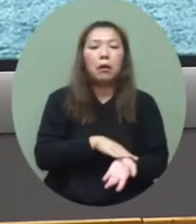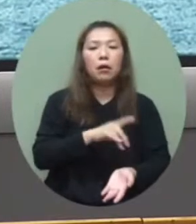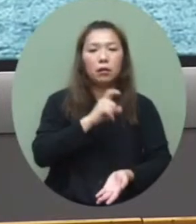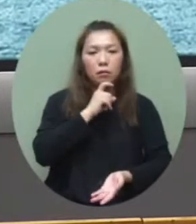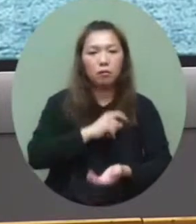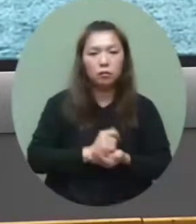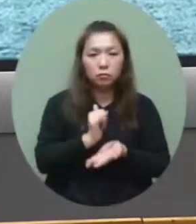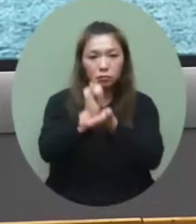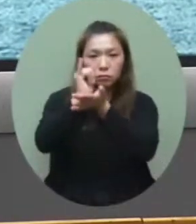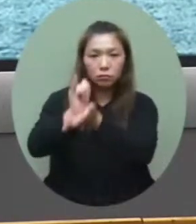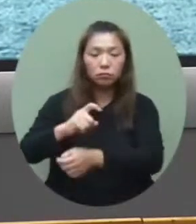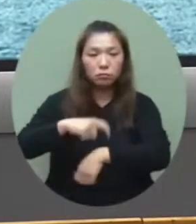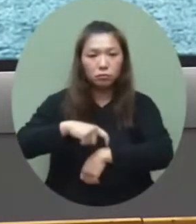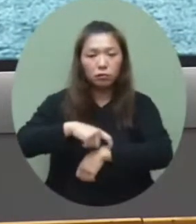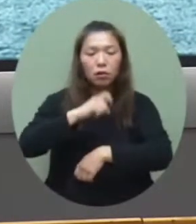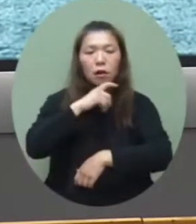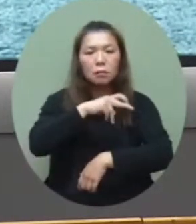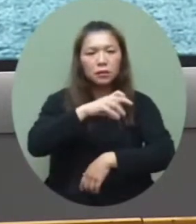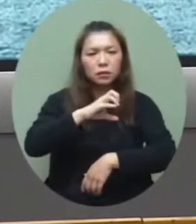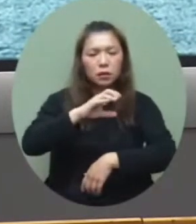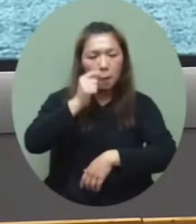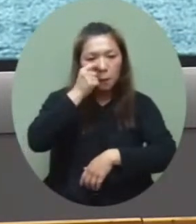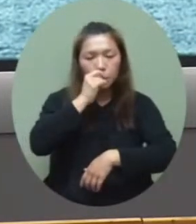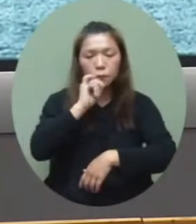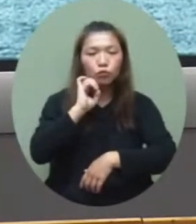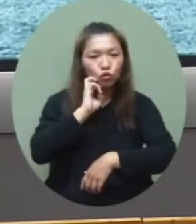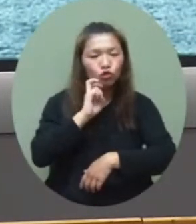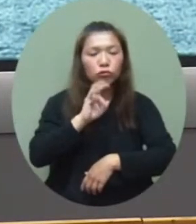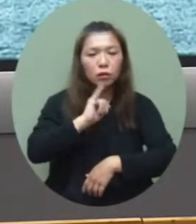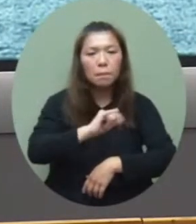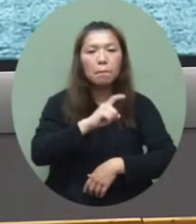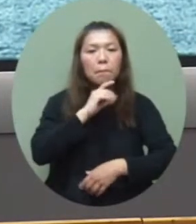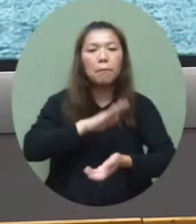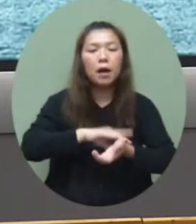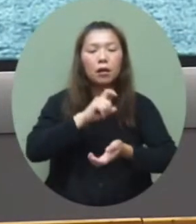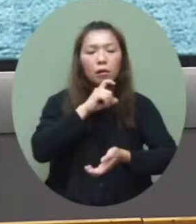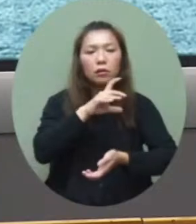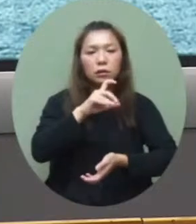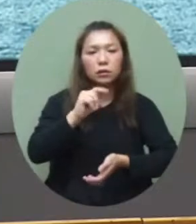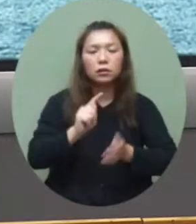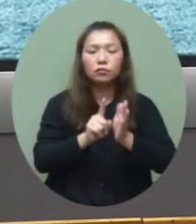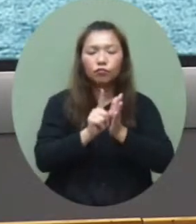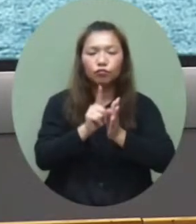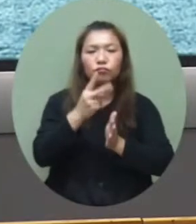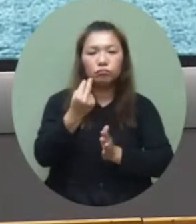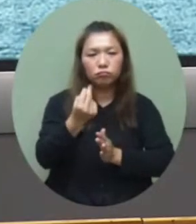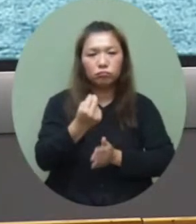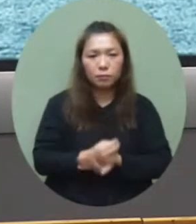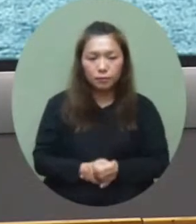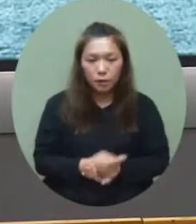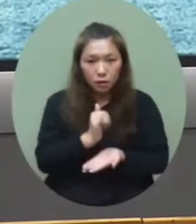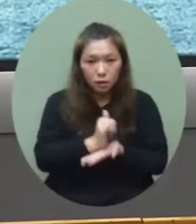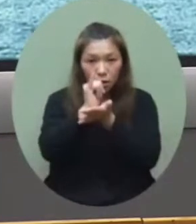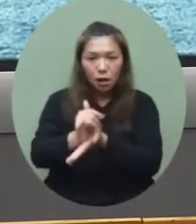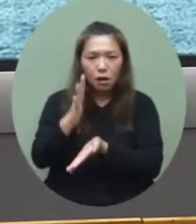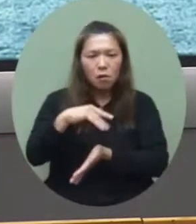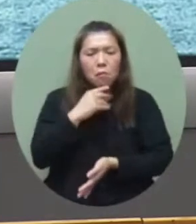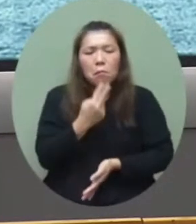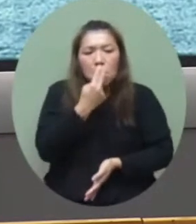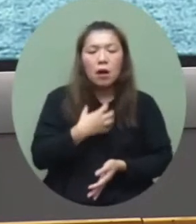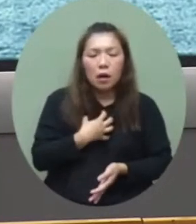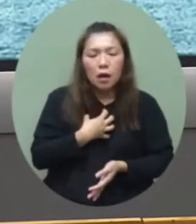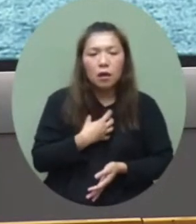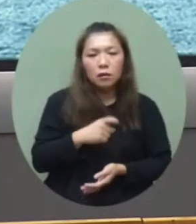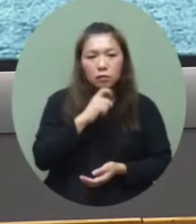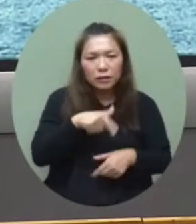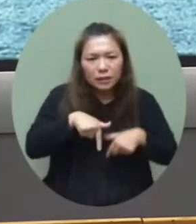the RAT result was positive. On admission to hospital, the PCR test showed positive with a CT value